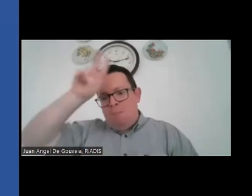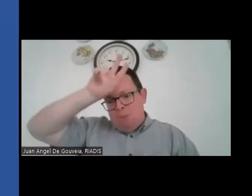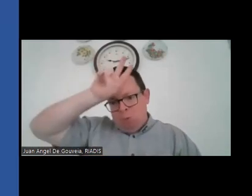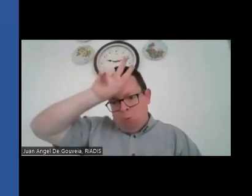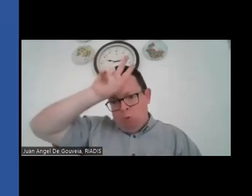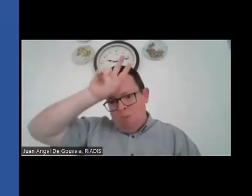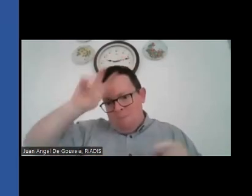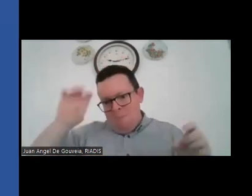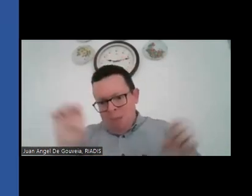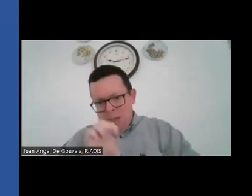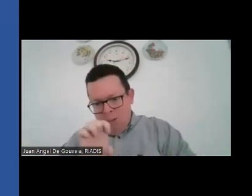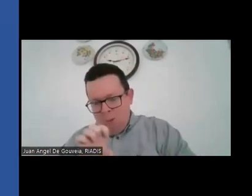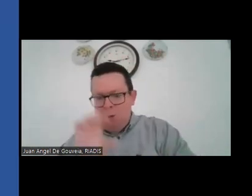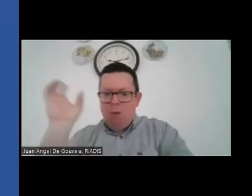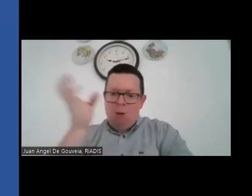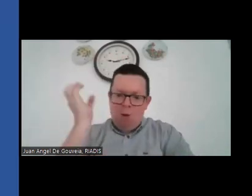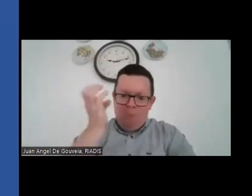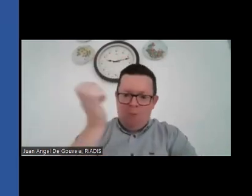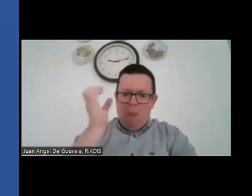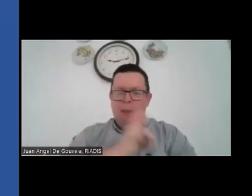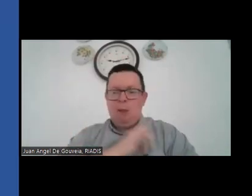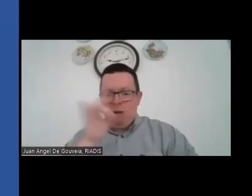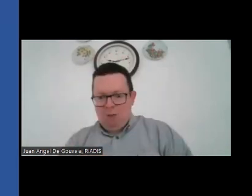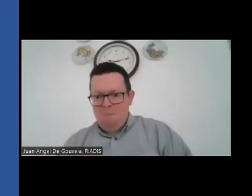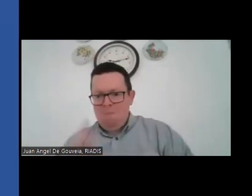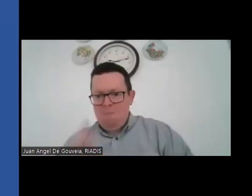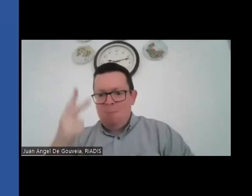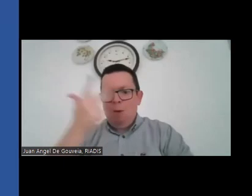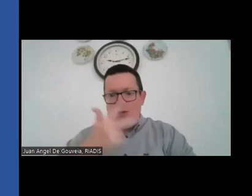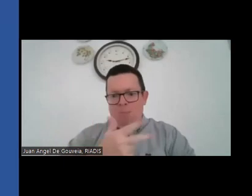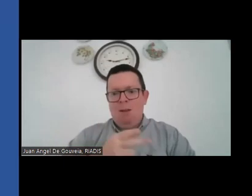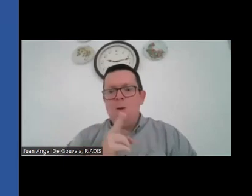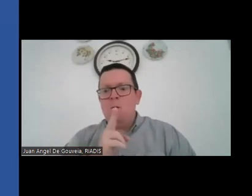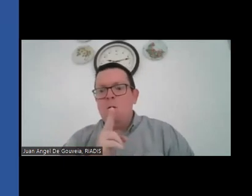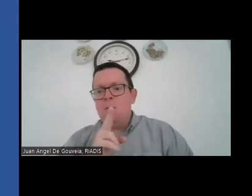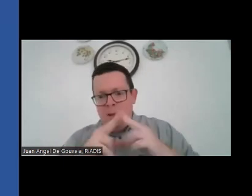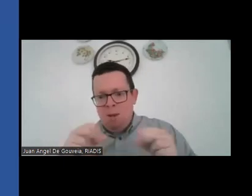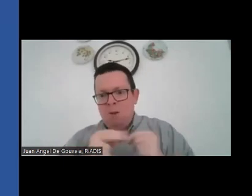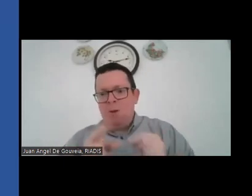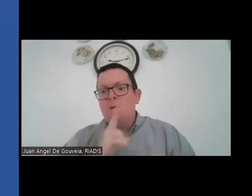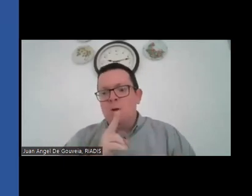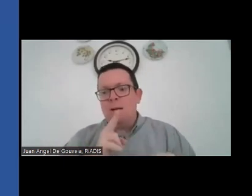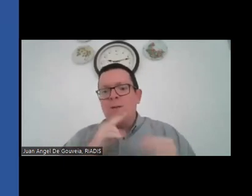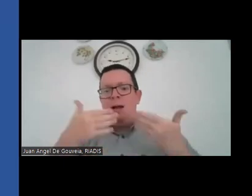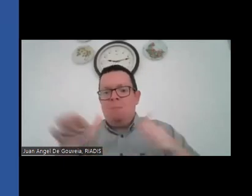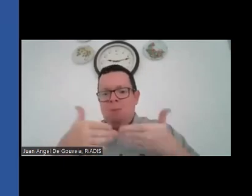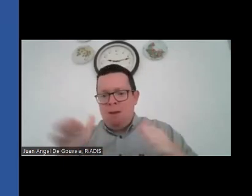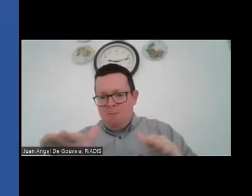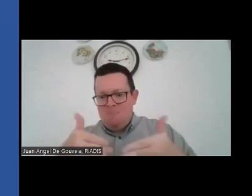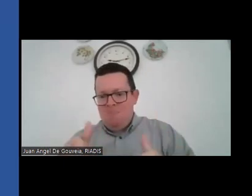Chile, Guatemala, Nicaragua, Honduras, Panama, and